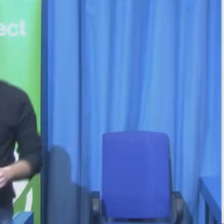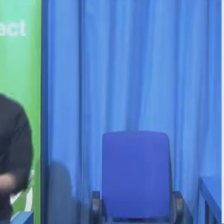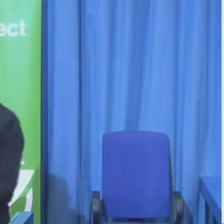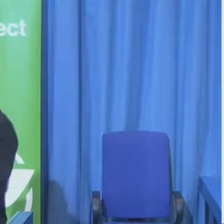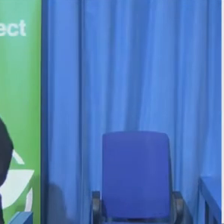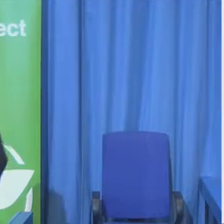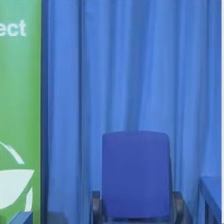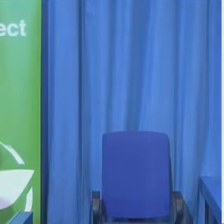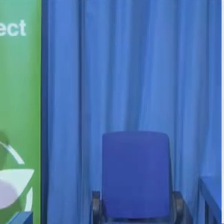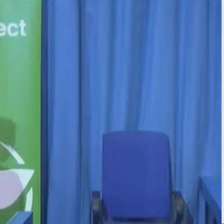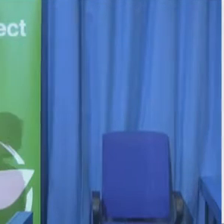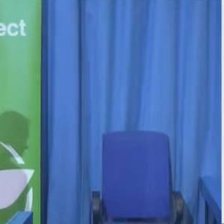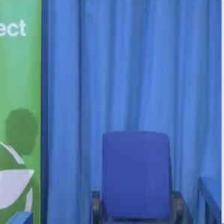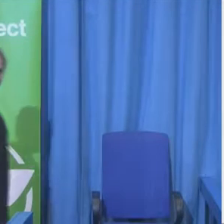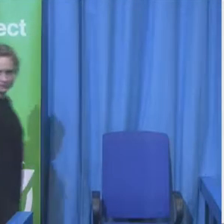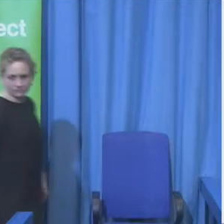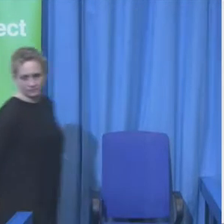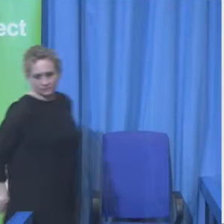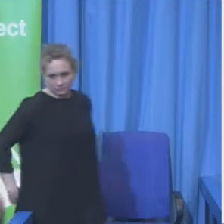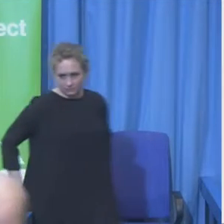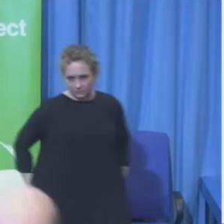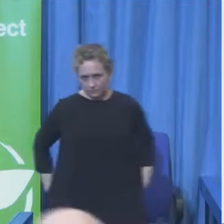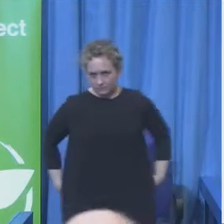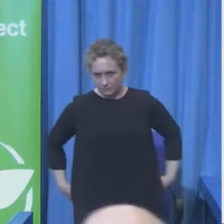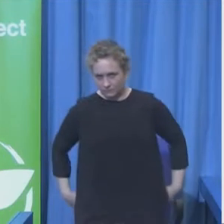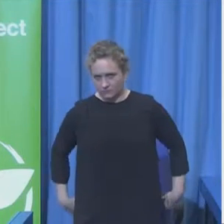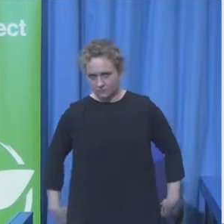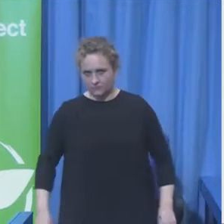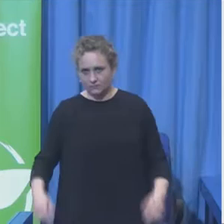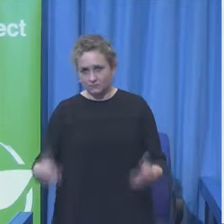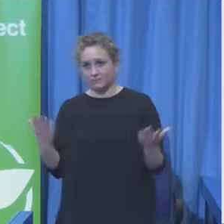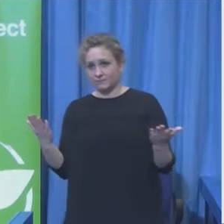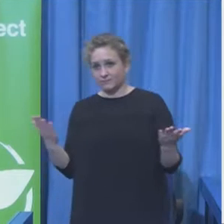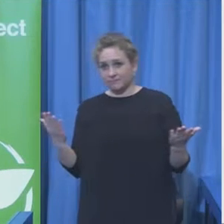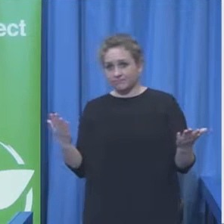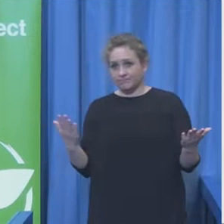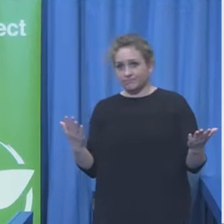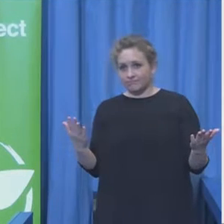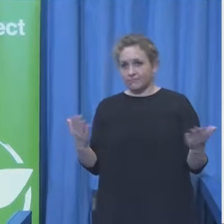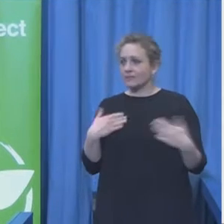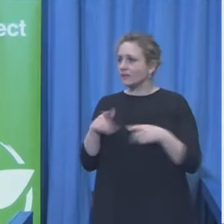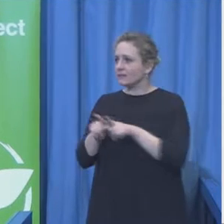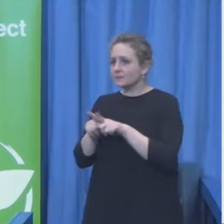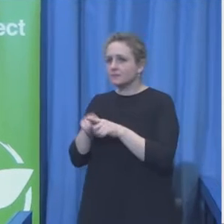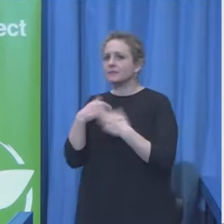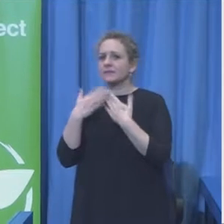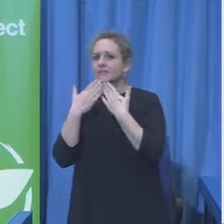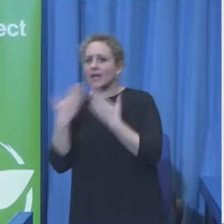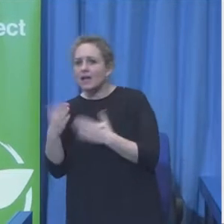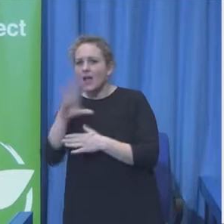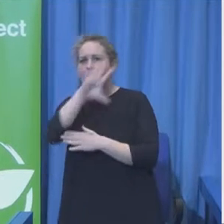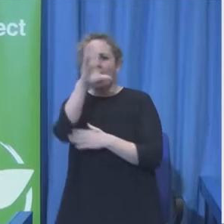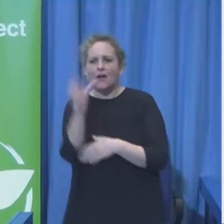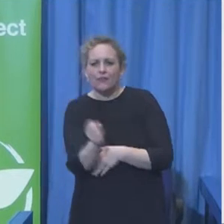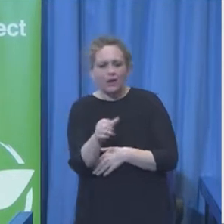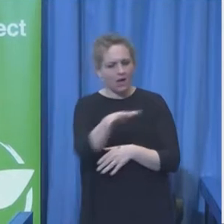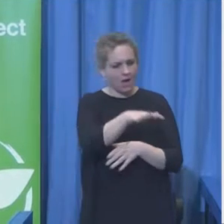Thank you, Shuaib, and also particular congratulations for the establishment of the African Disability Forum. I think that is